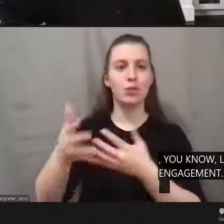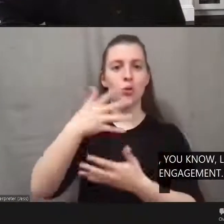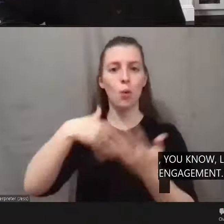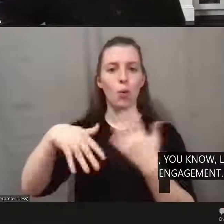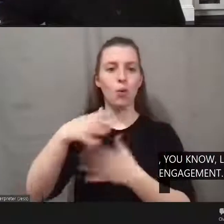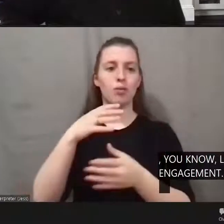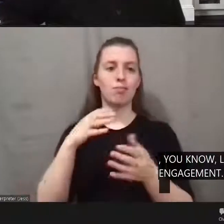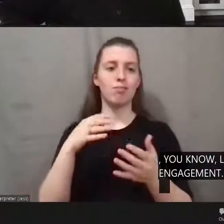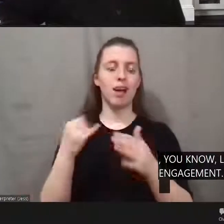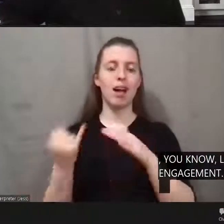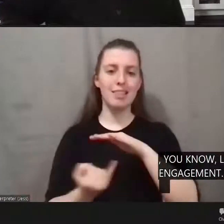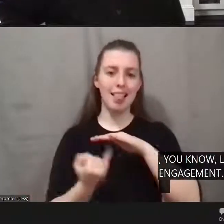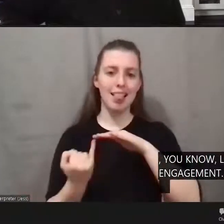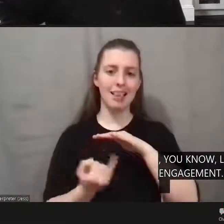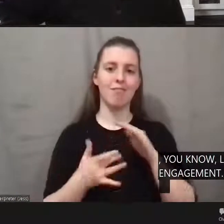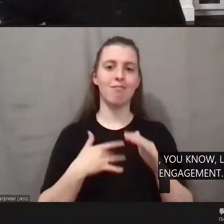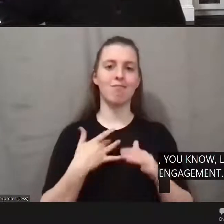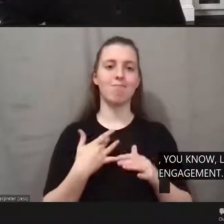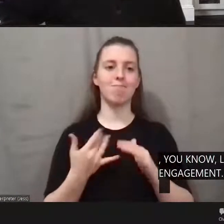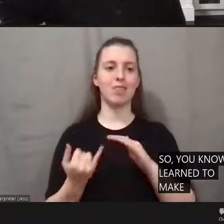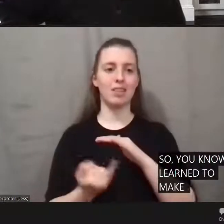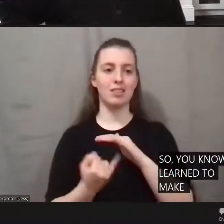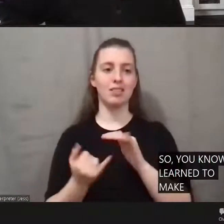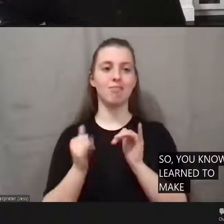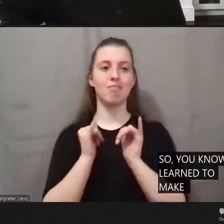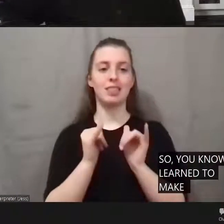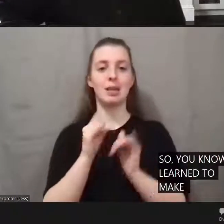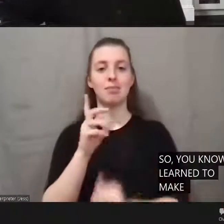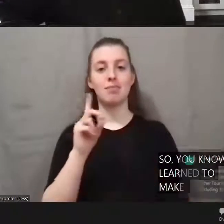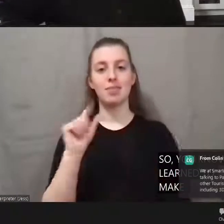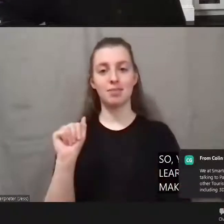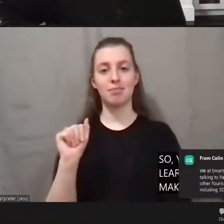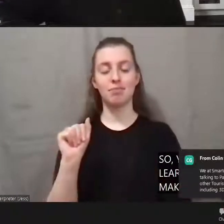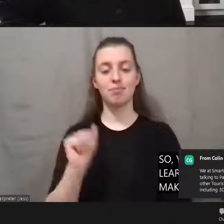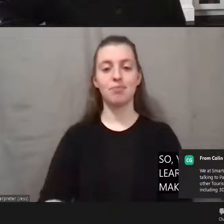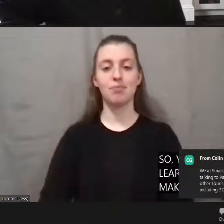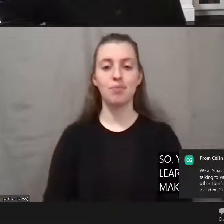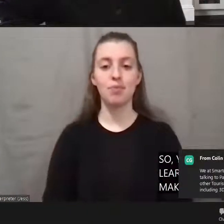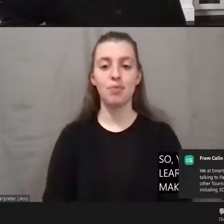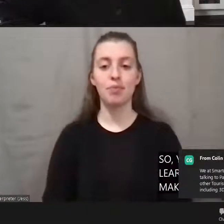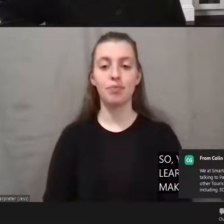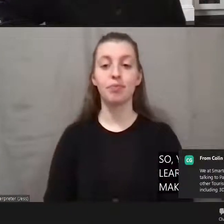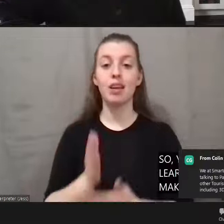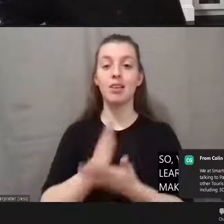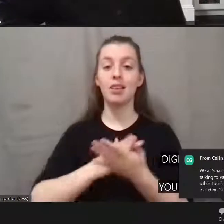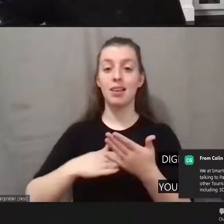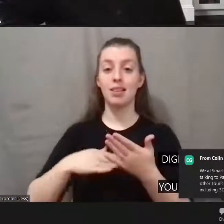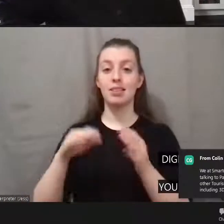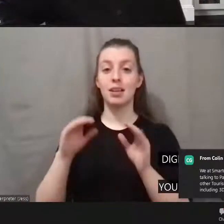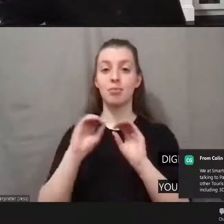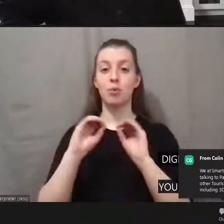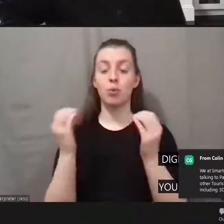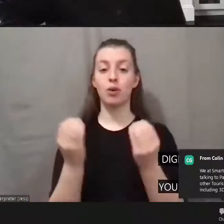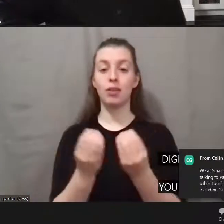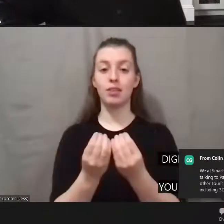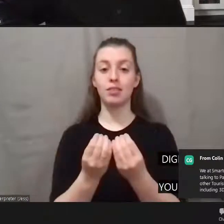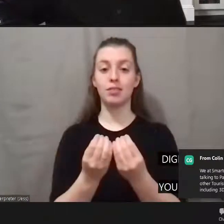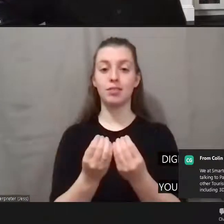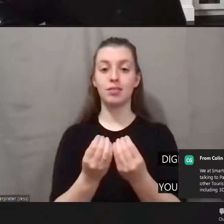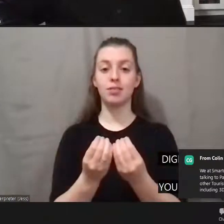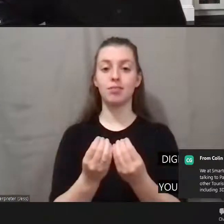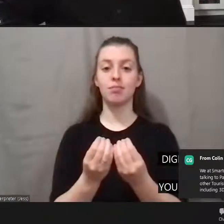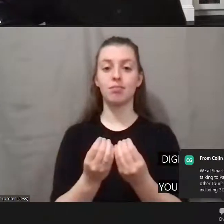we've learned to make digital accessibility better. Some organizations are going and getting